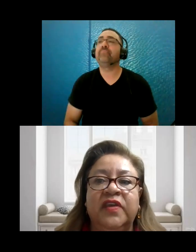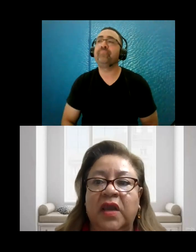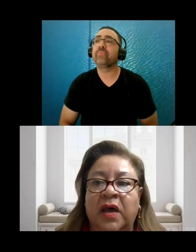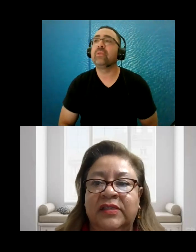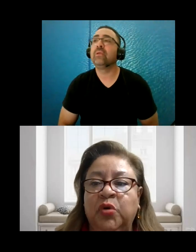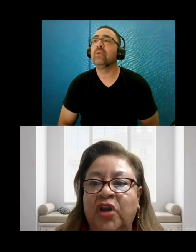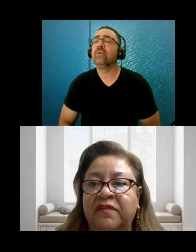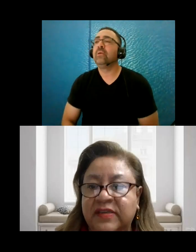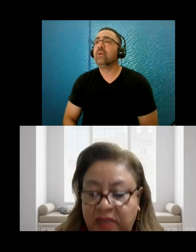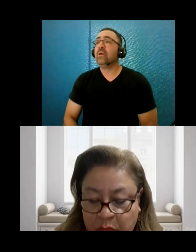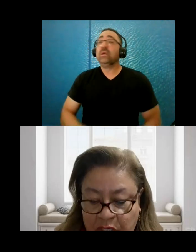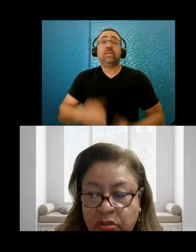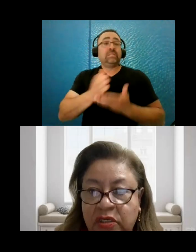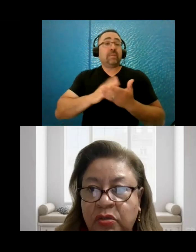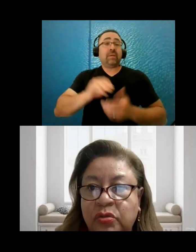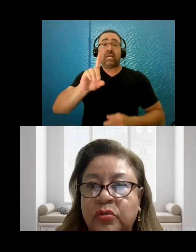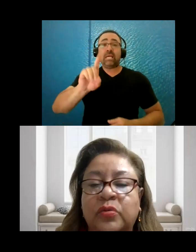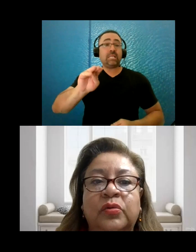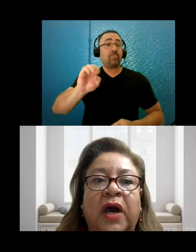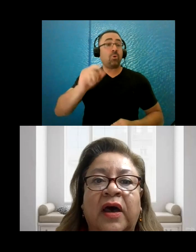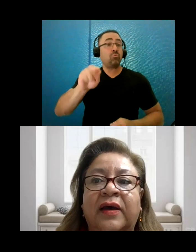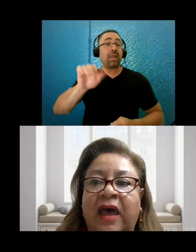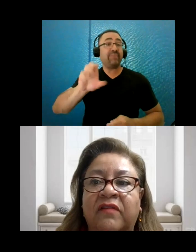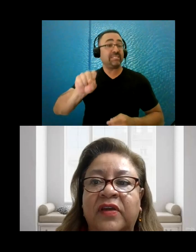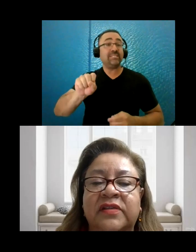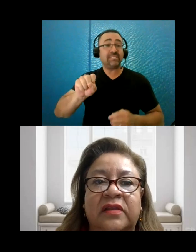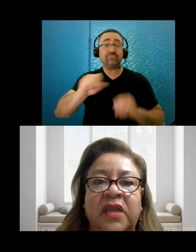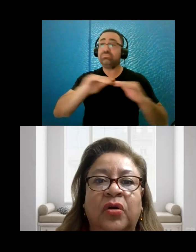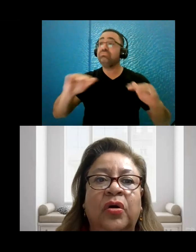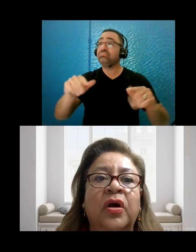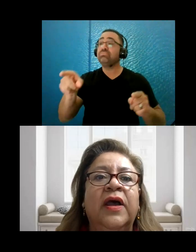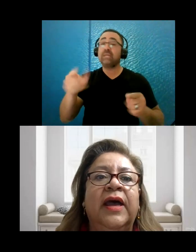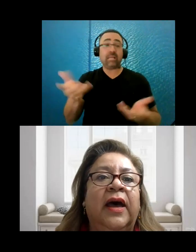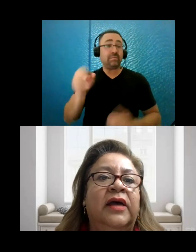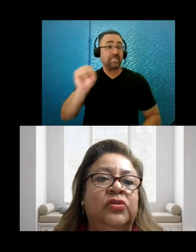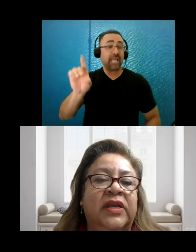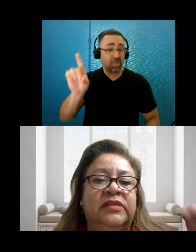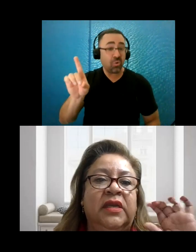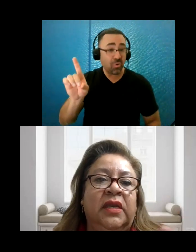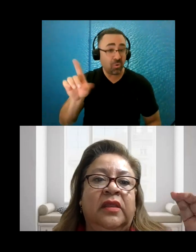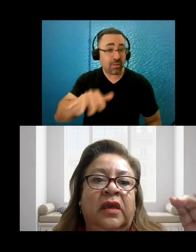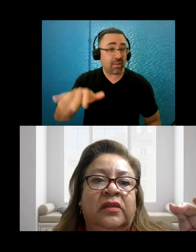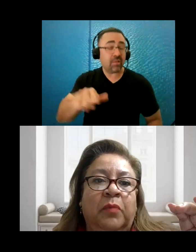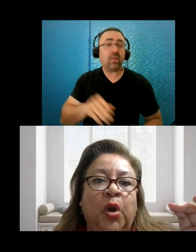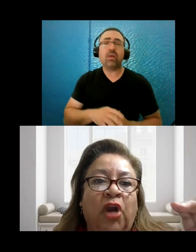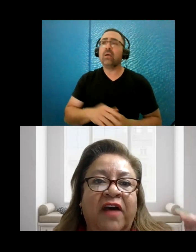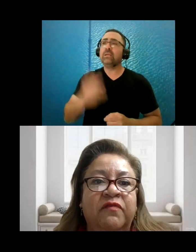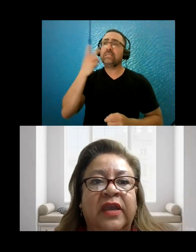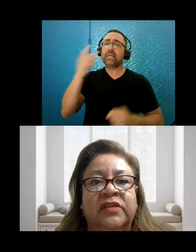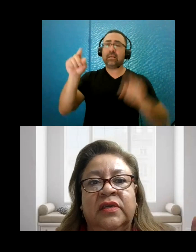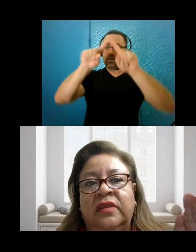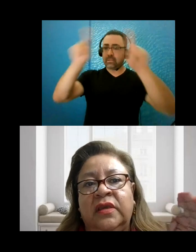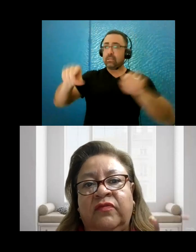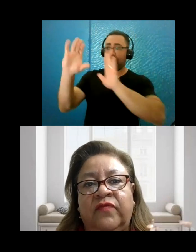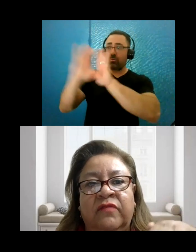Some of the demographics that we continue to have in San Diego, as you can see in the top graph, we